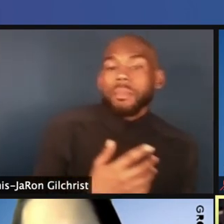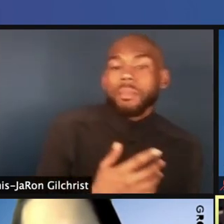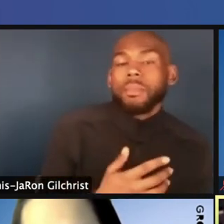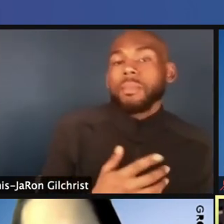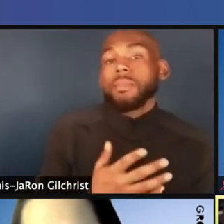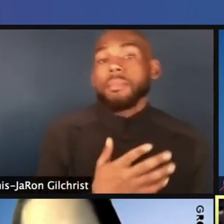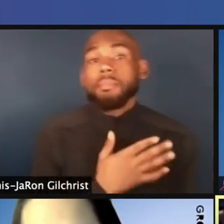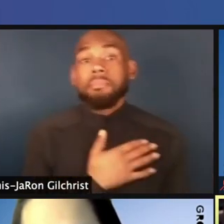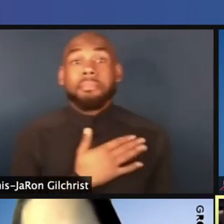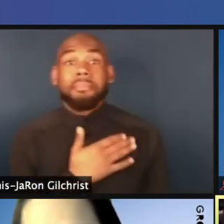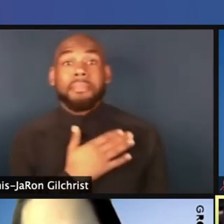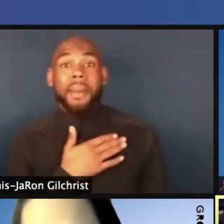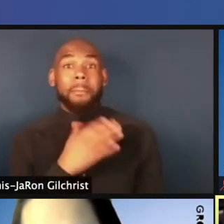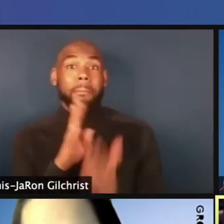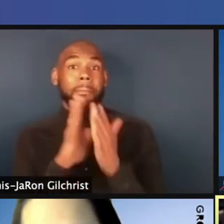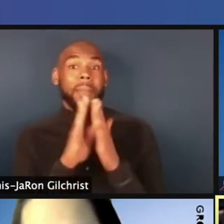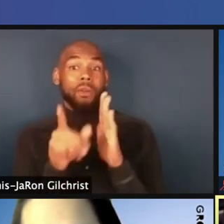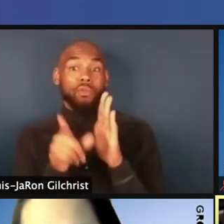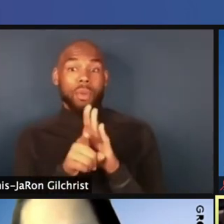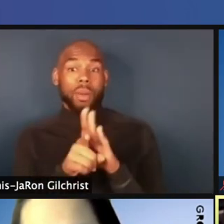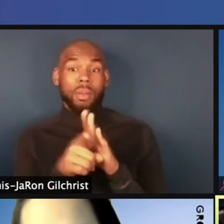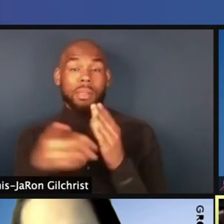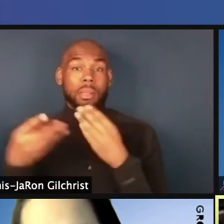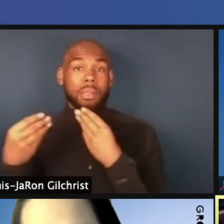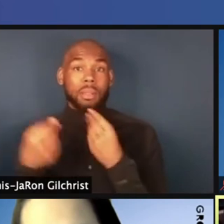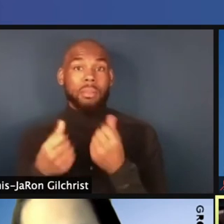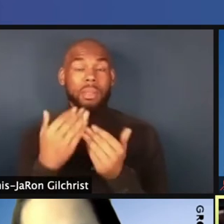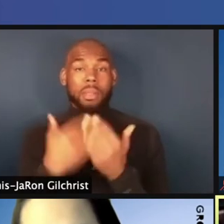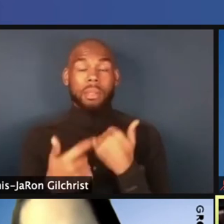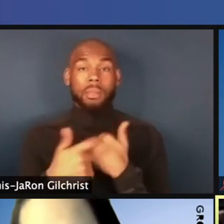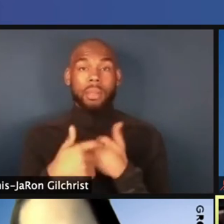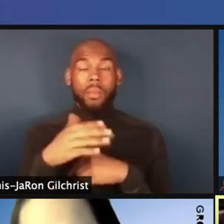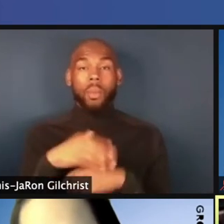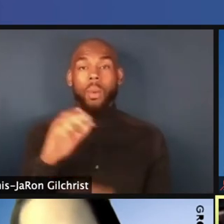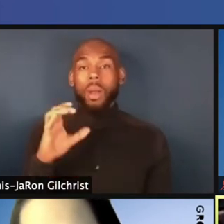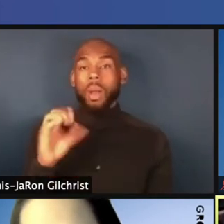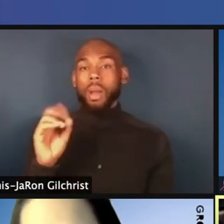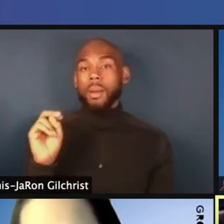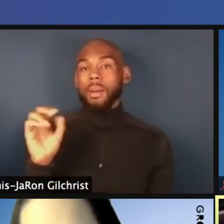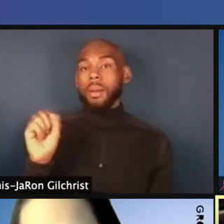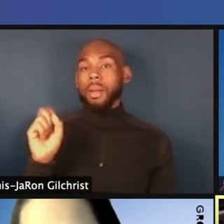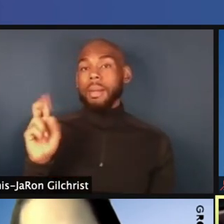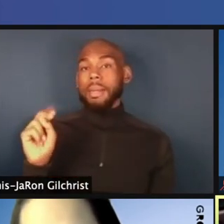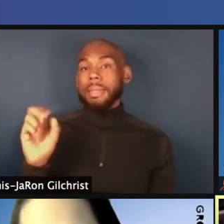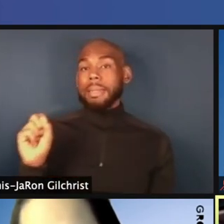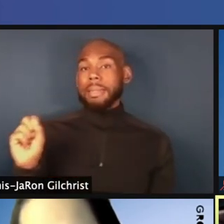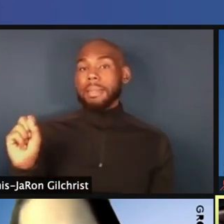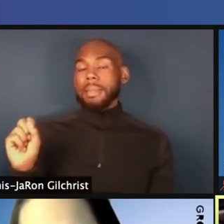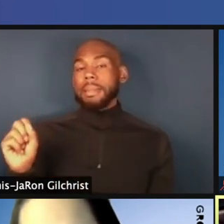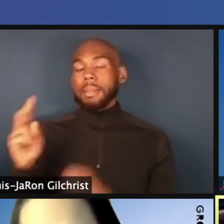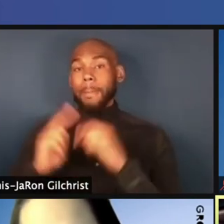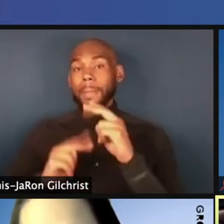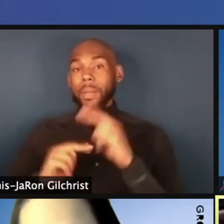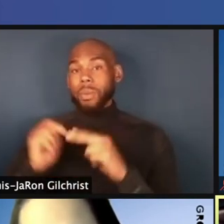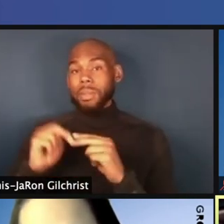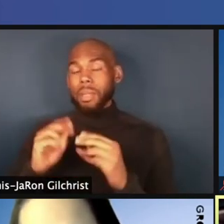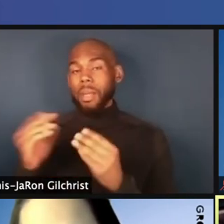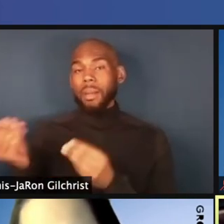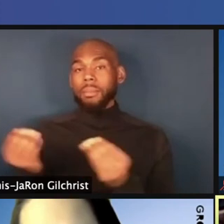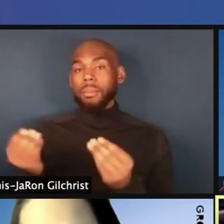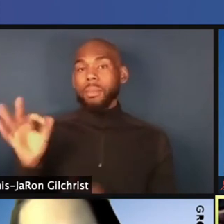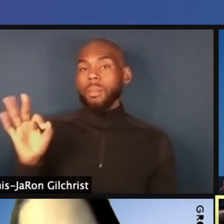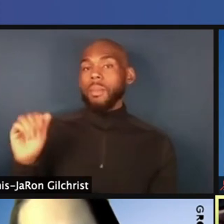my background, I spent some time in consensus building and facilitation. I find that when you're talking about enforcement,